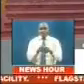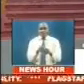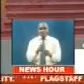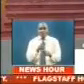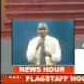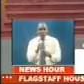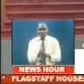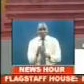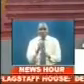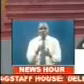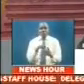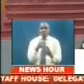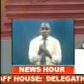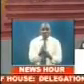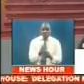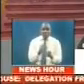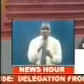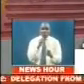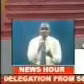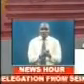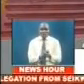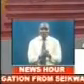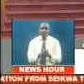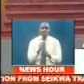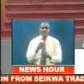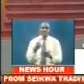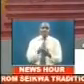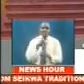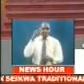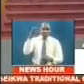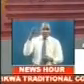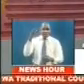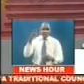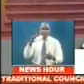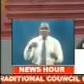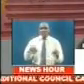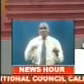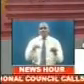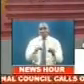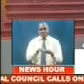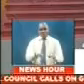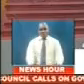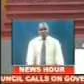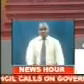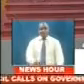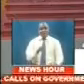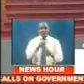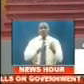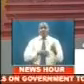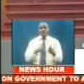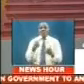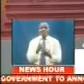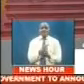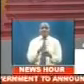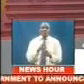that decisions we take today will make sure the future is very much protected. Right. And the man on the street will benefit out of that.